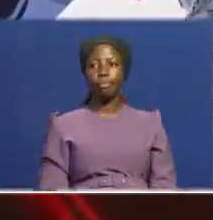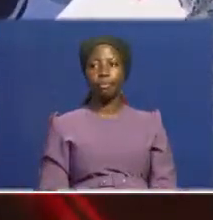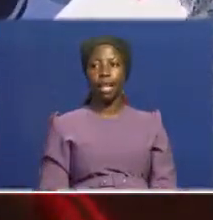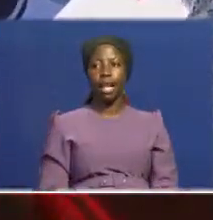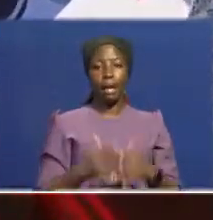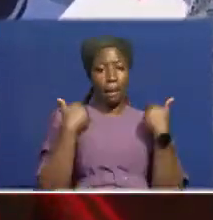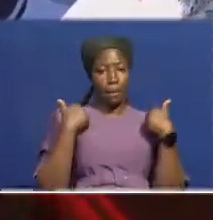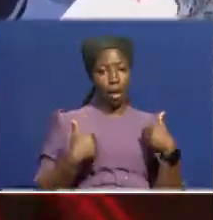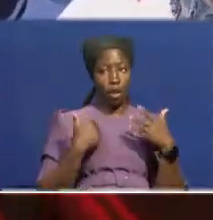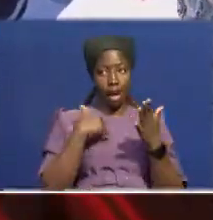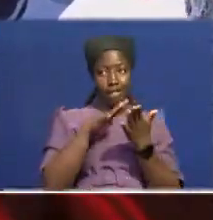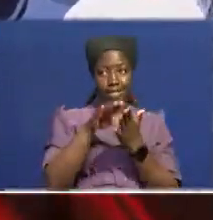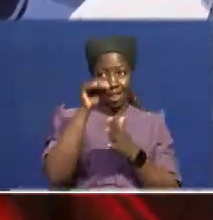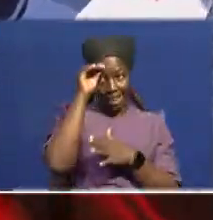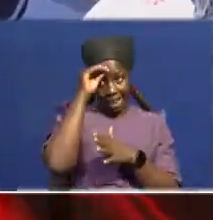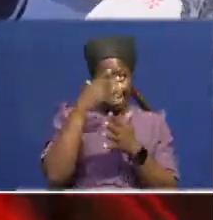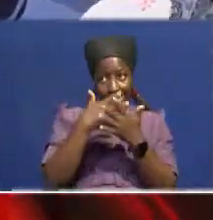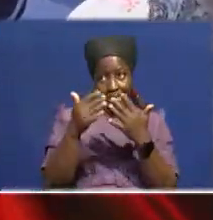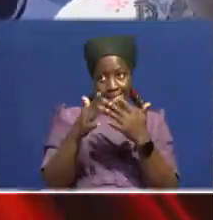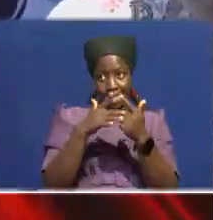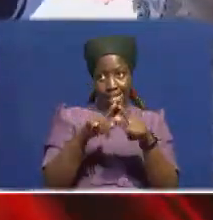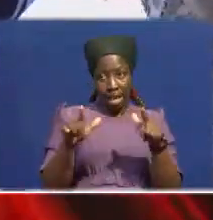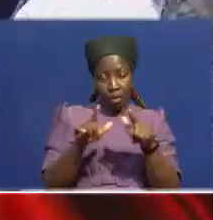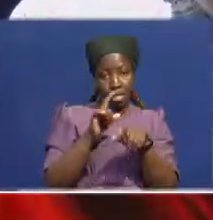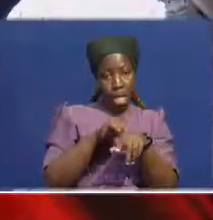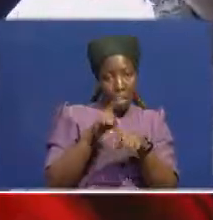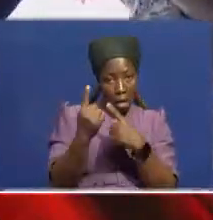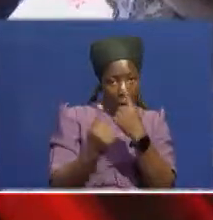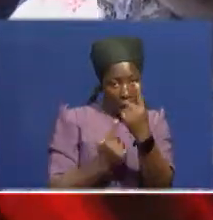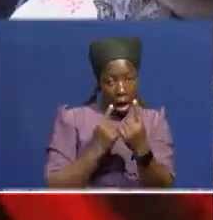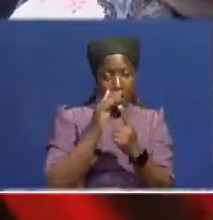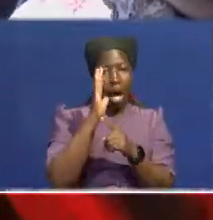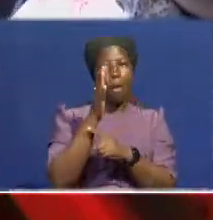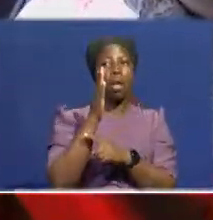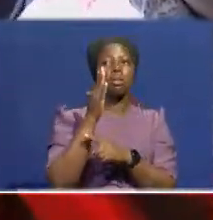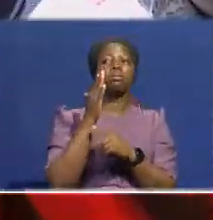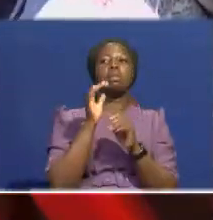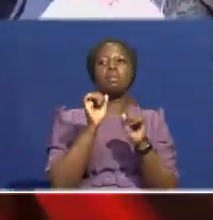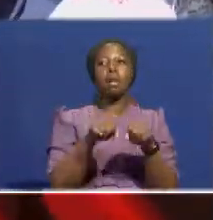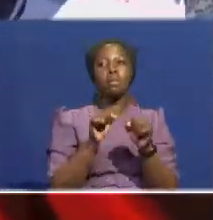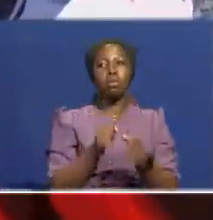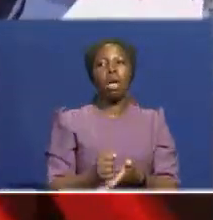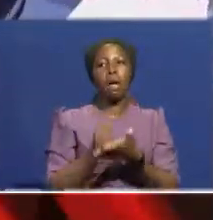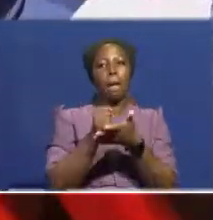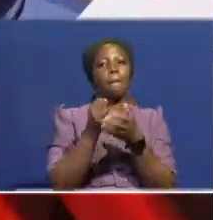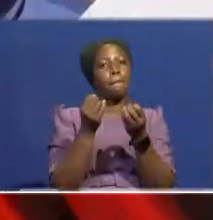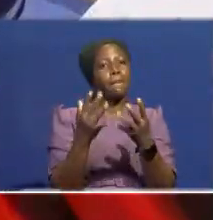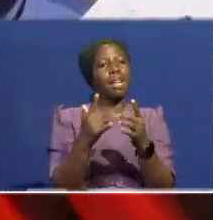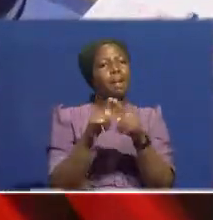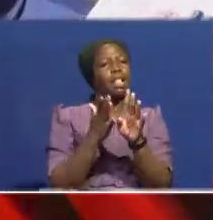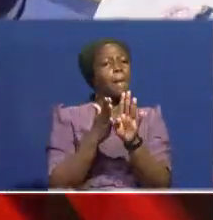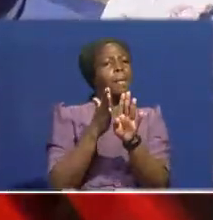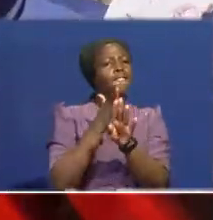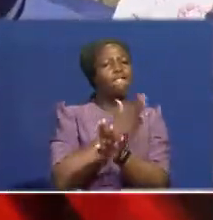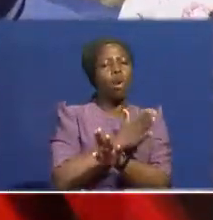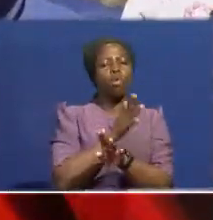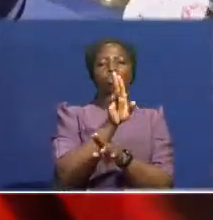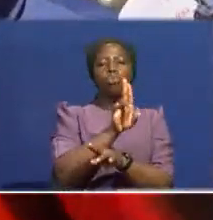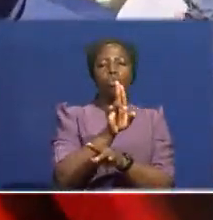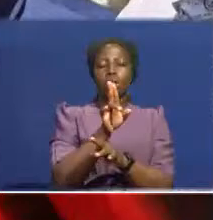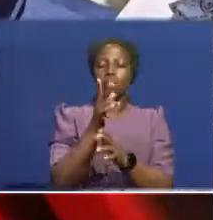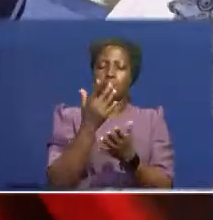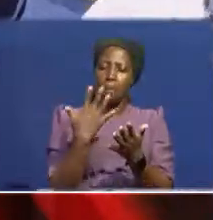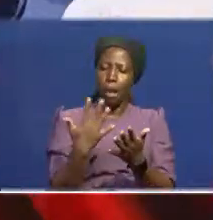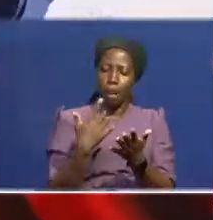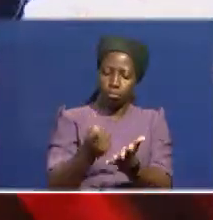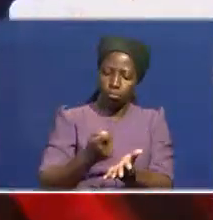sign language, wakikuja ninajua nitasaidia wengi. Unlike previous wakikuwa wanakuja and then unatafuta karatasi, ukiwapea